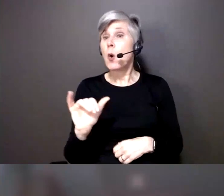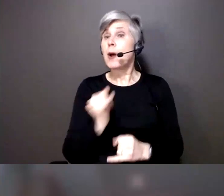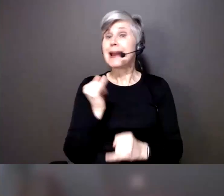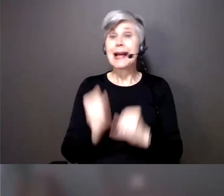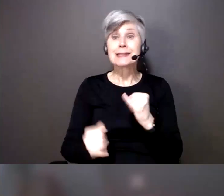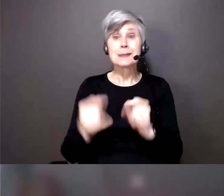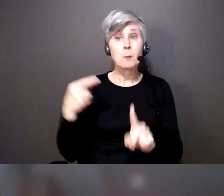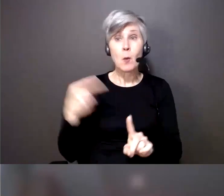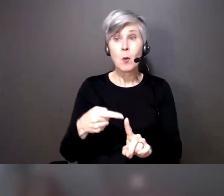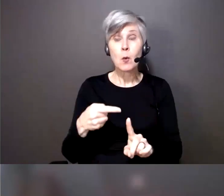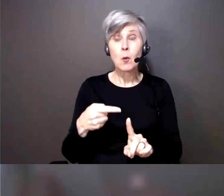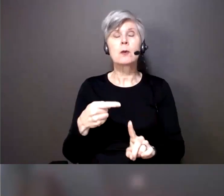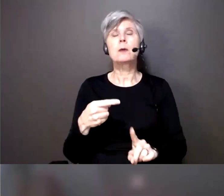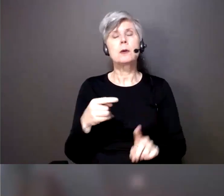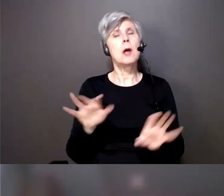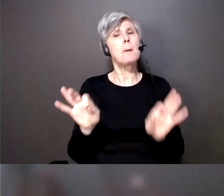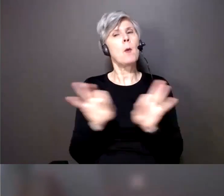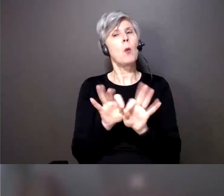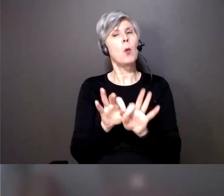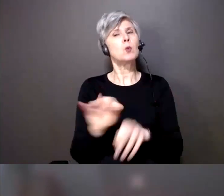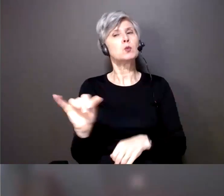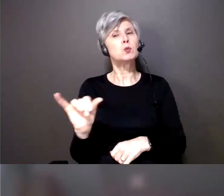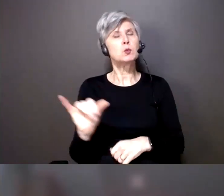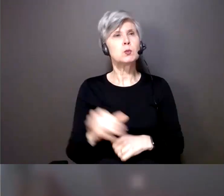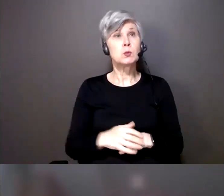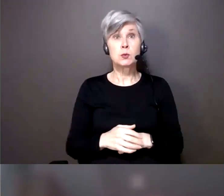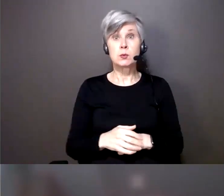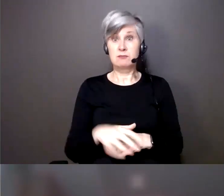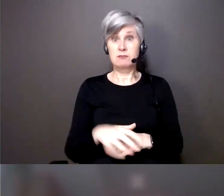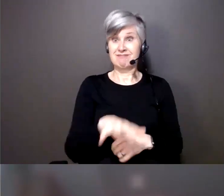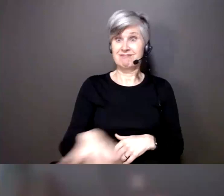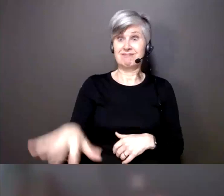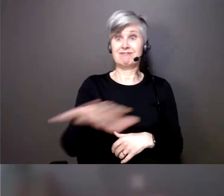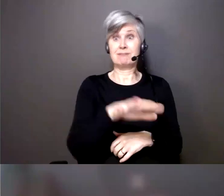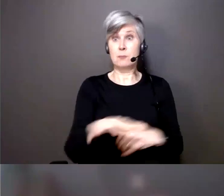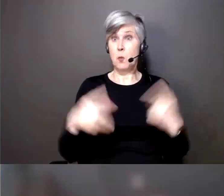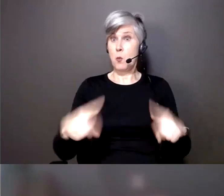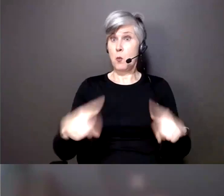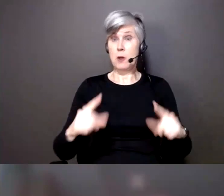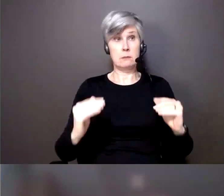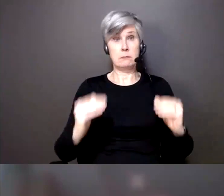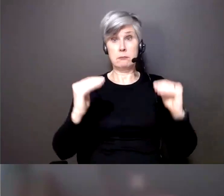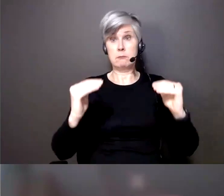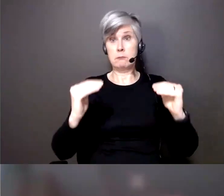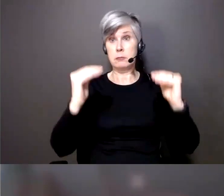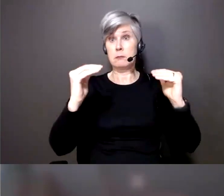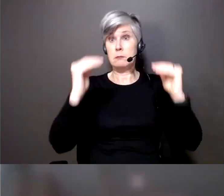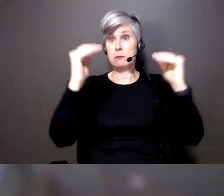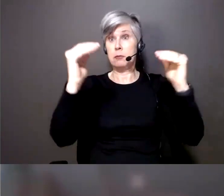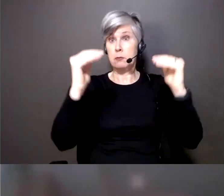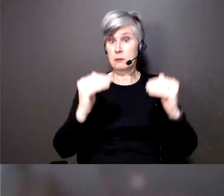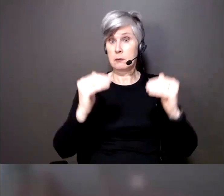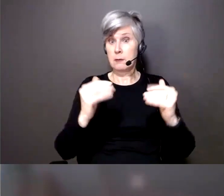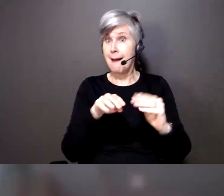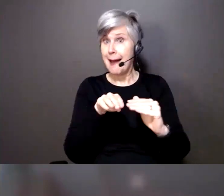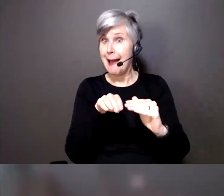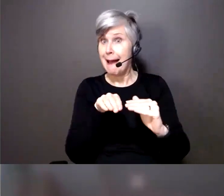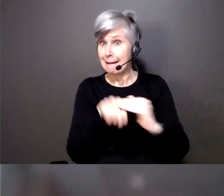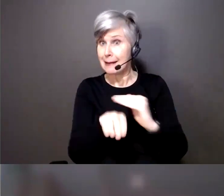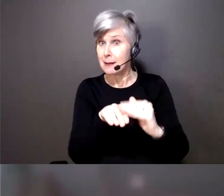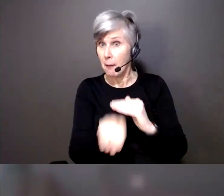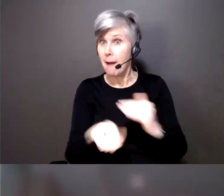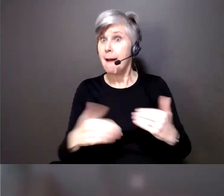even within a very accessible environment and a very welcoming culture, many people with